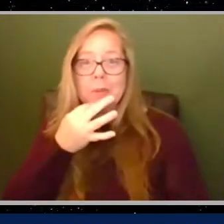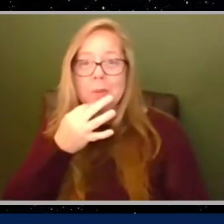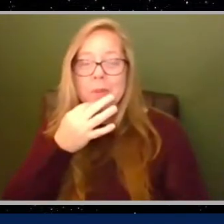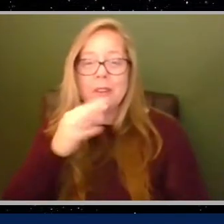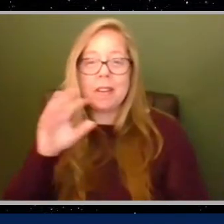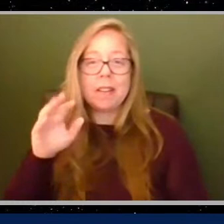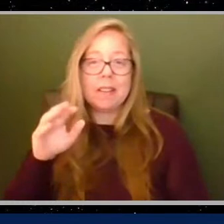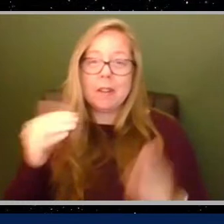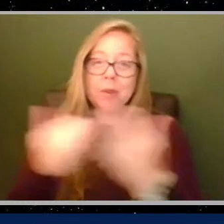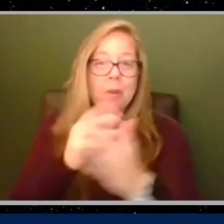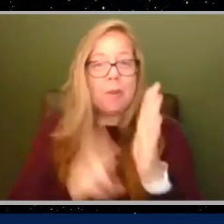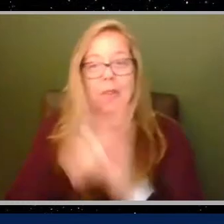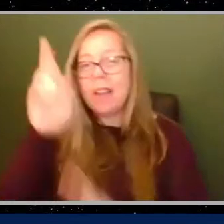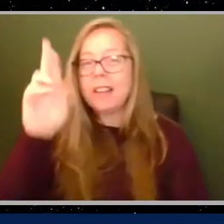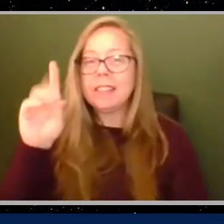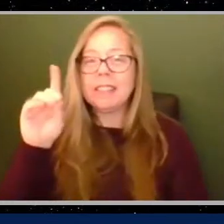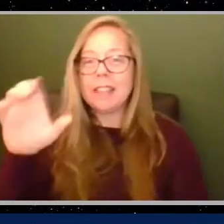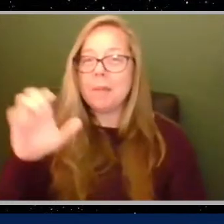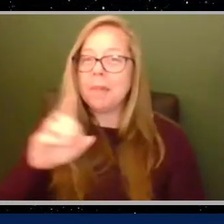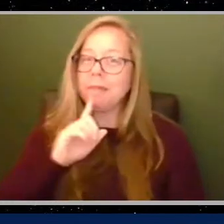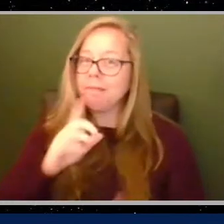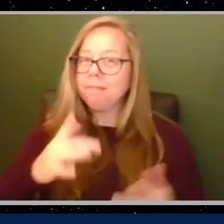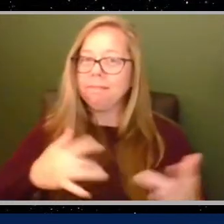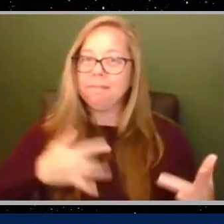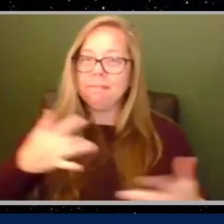So yeah, it's a bit of,